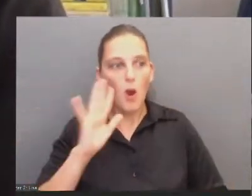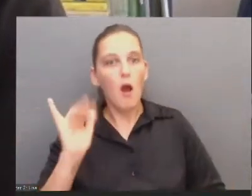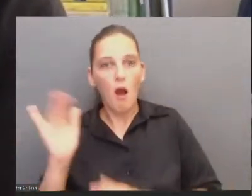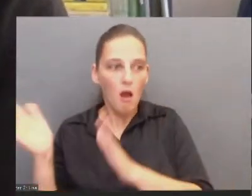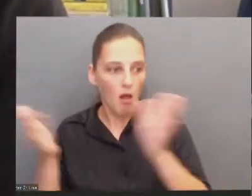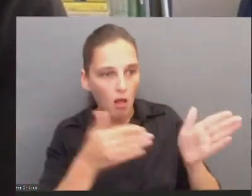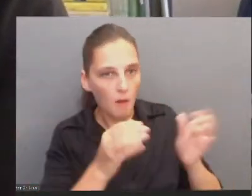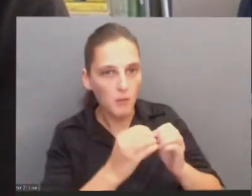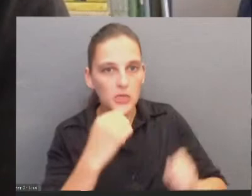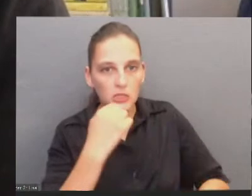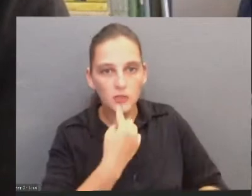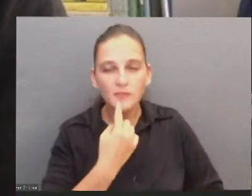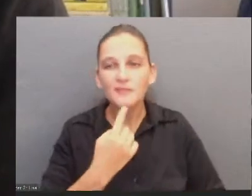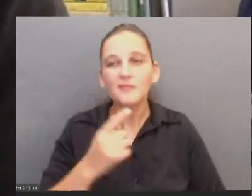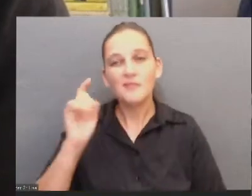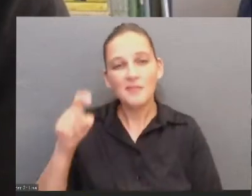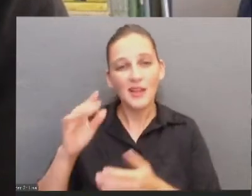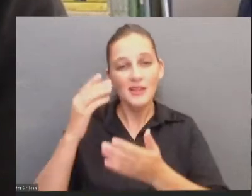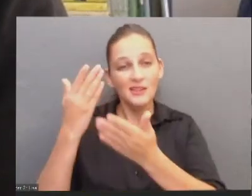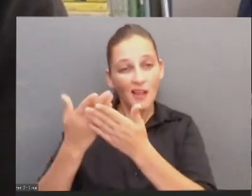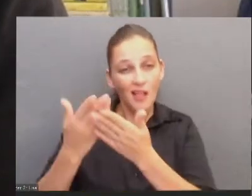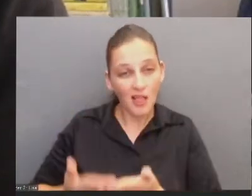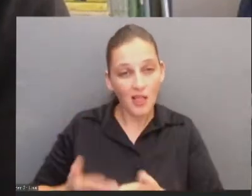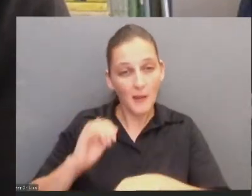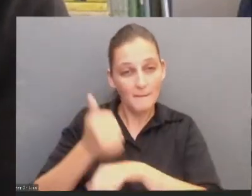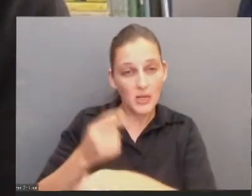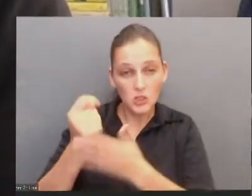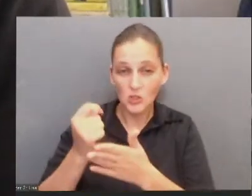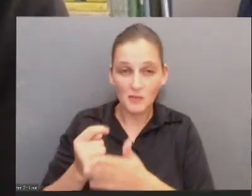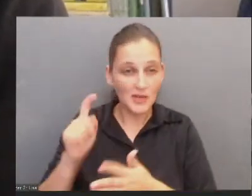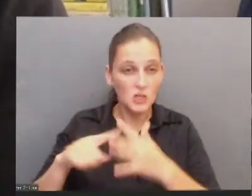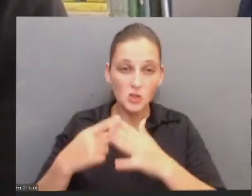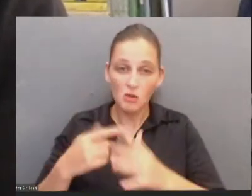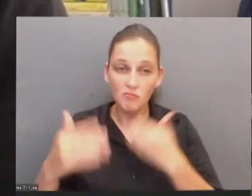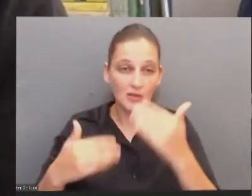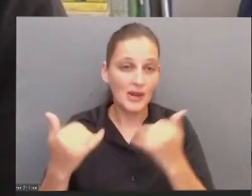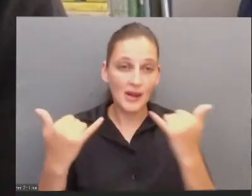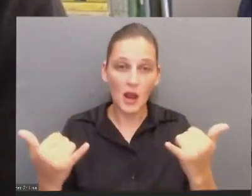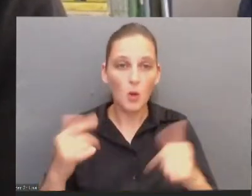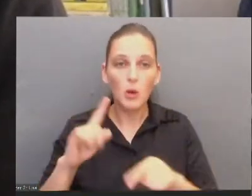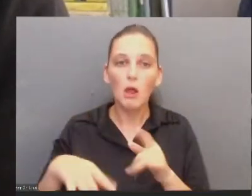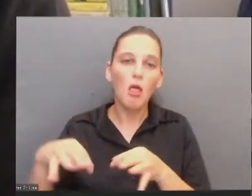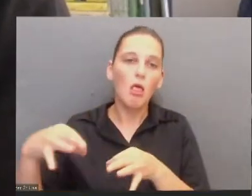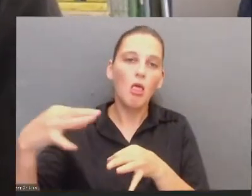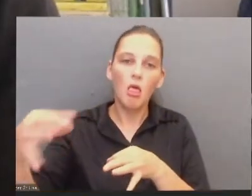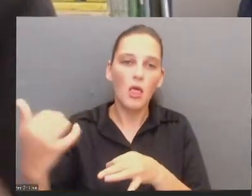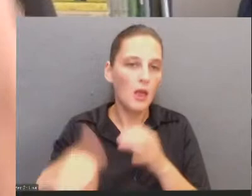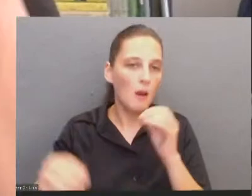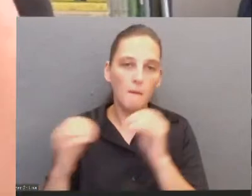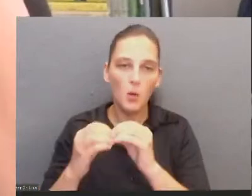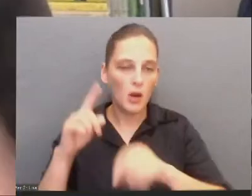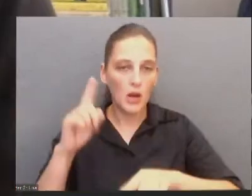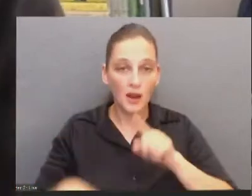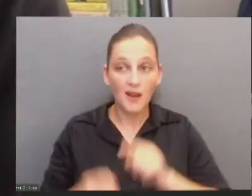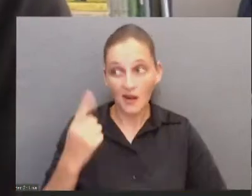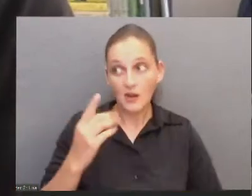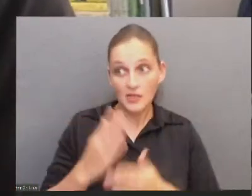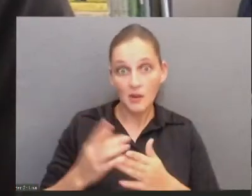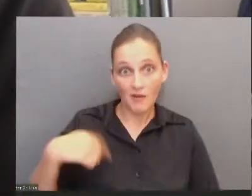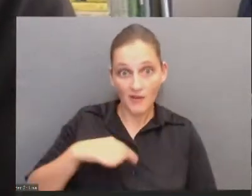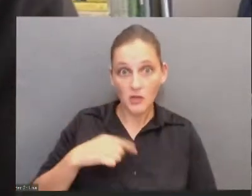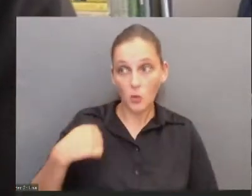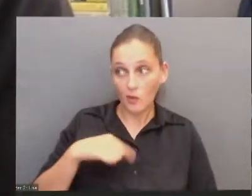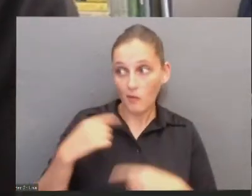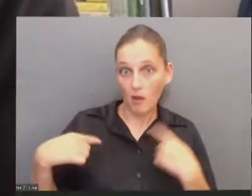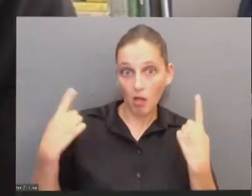diseases immediately. We can't wait any longer. Some of us have been waiting for decades. And one final bonus